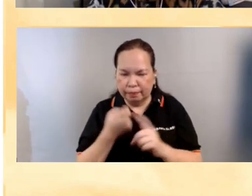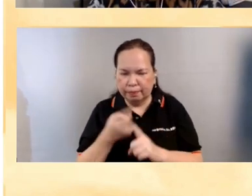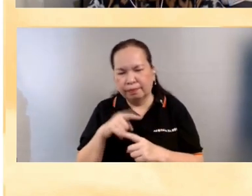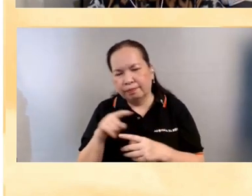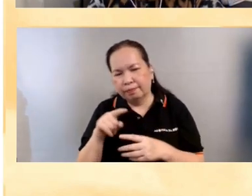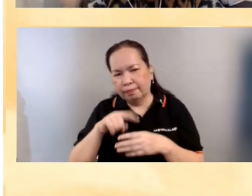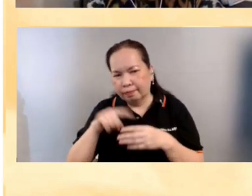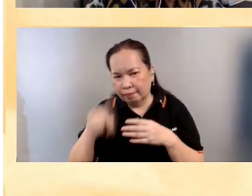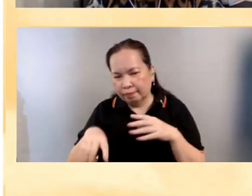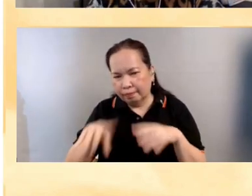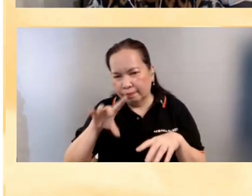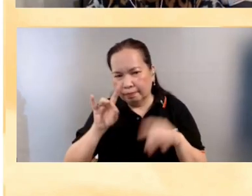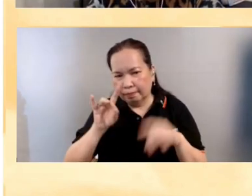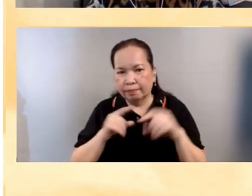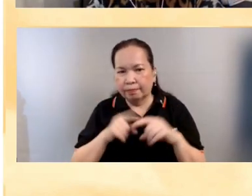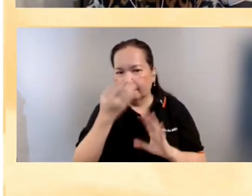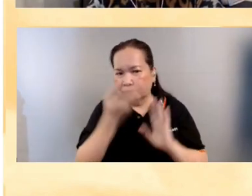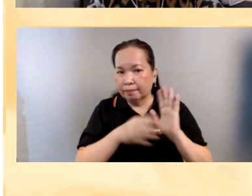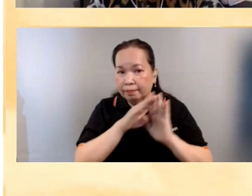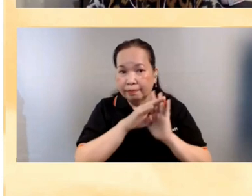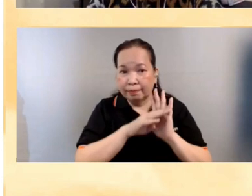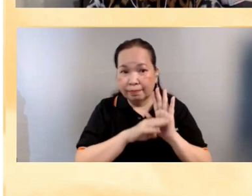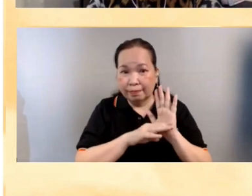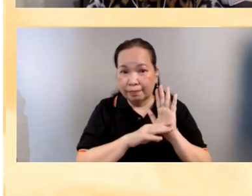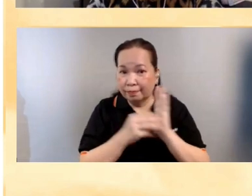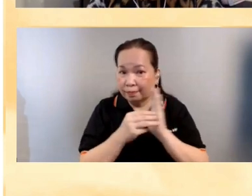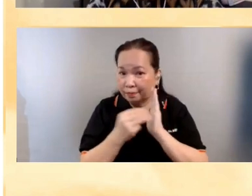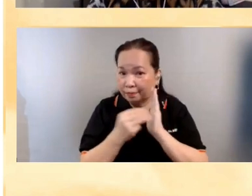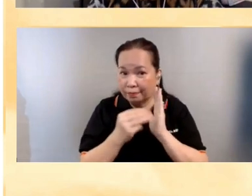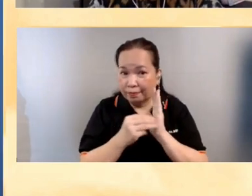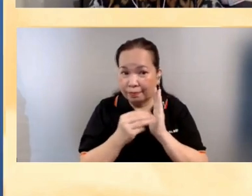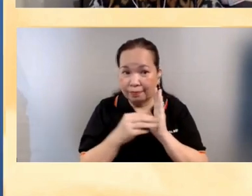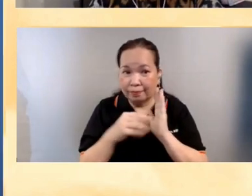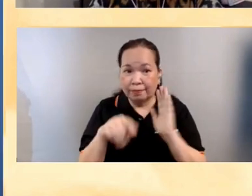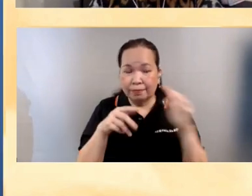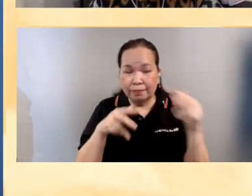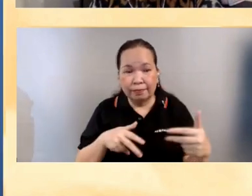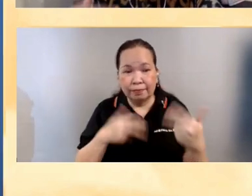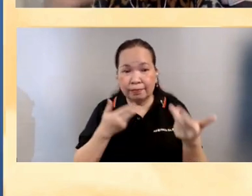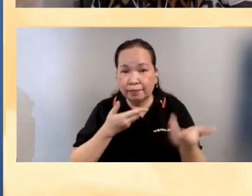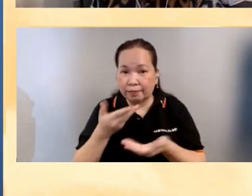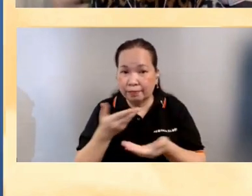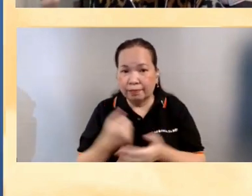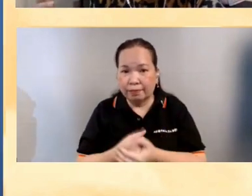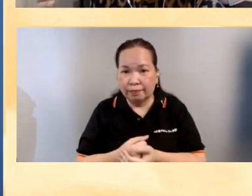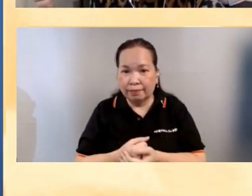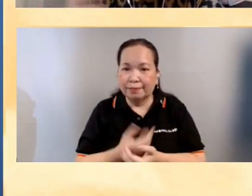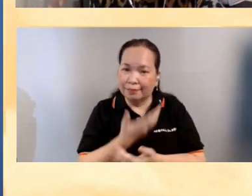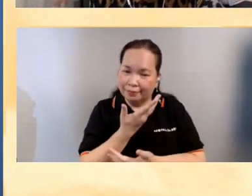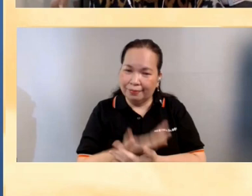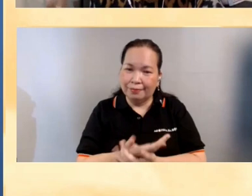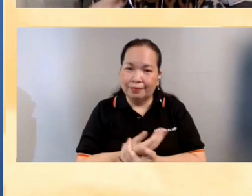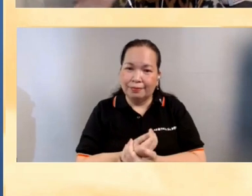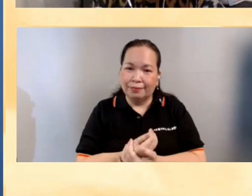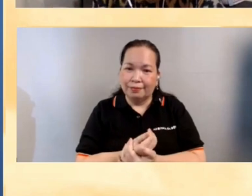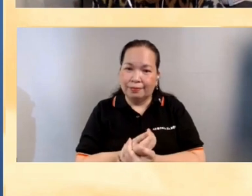So that's, and this is the table of contents of our remote counseling. And yeah, so I'd